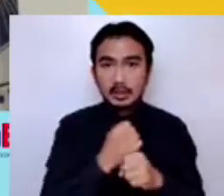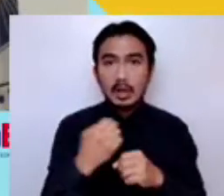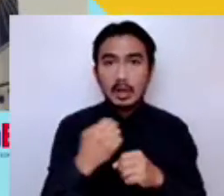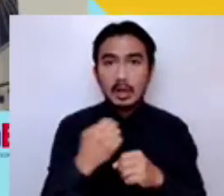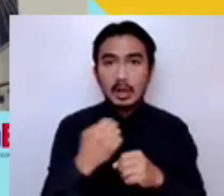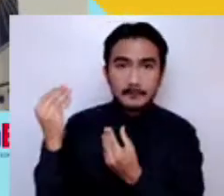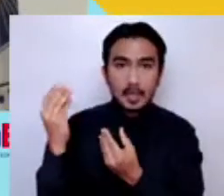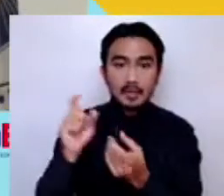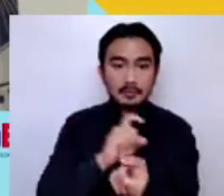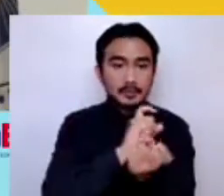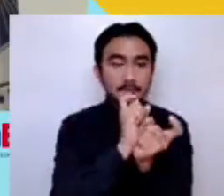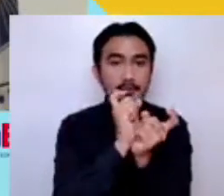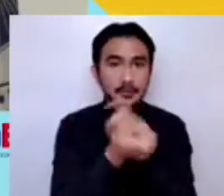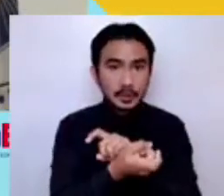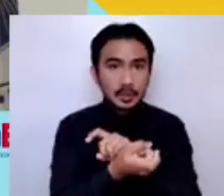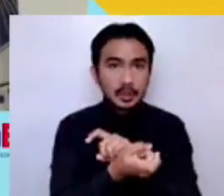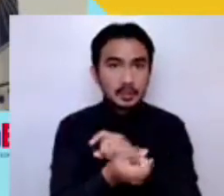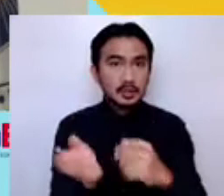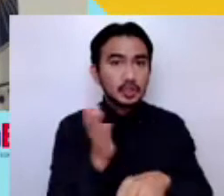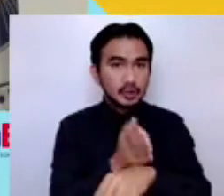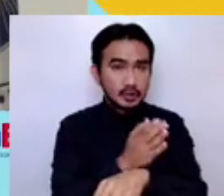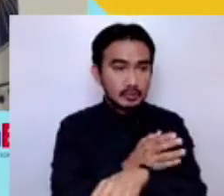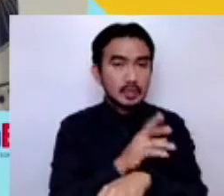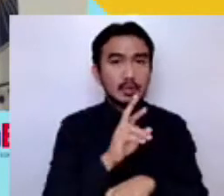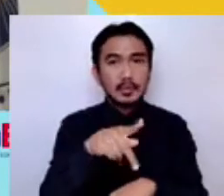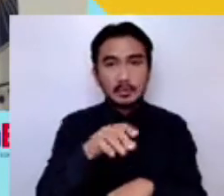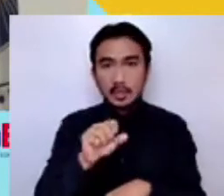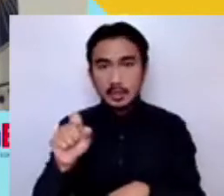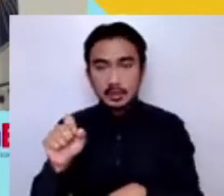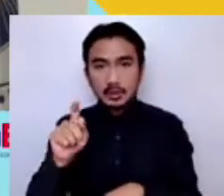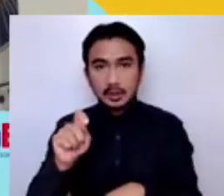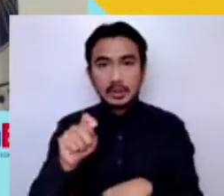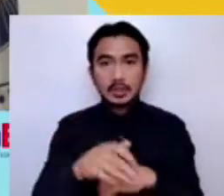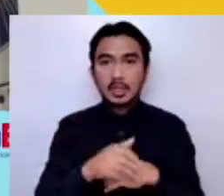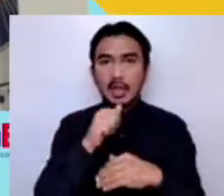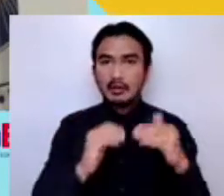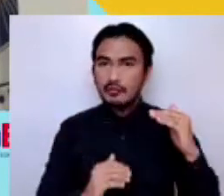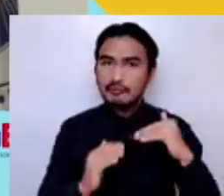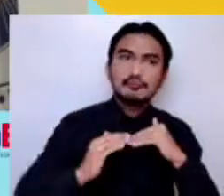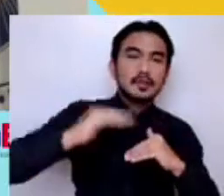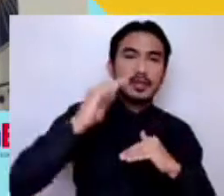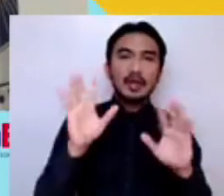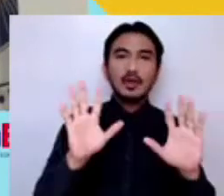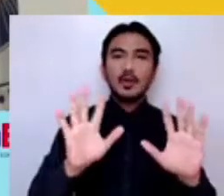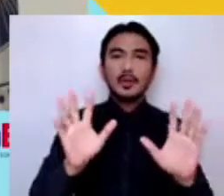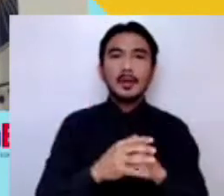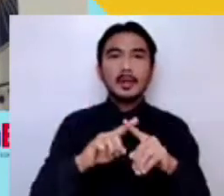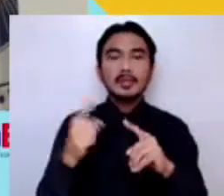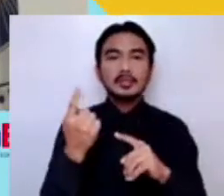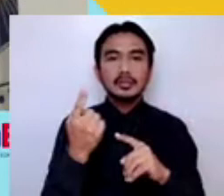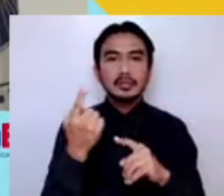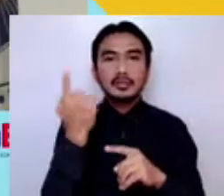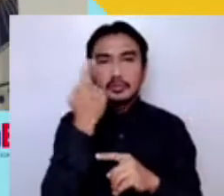changes in the RPMS-PPST are not as extreme as they seem to be. That is because we